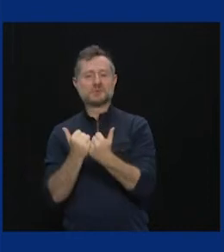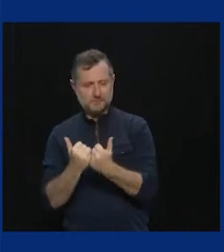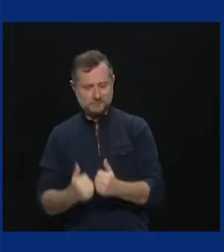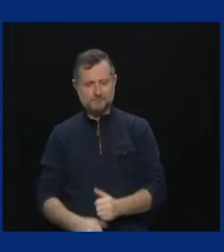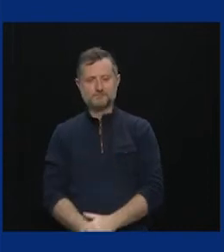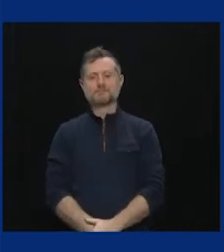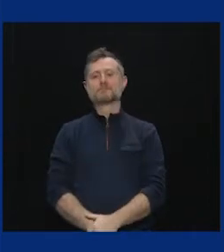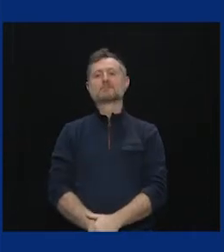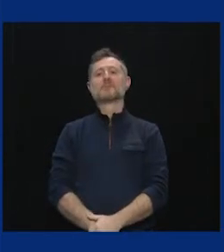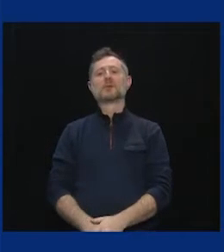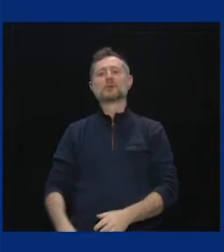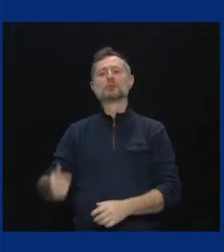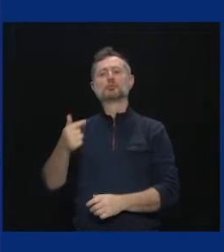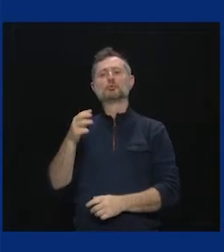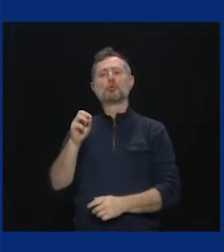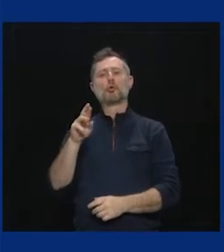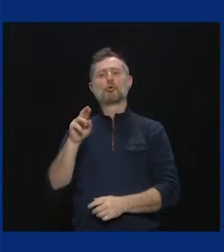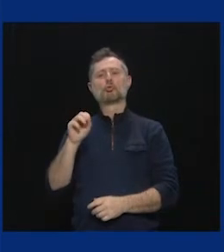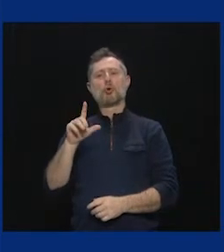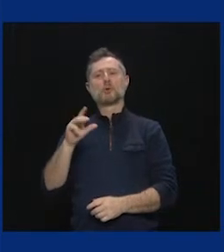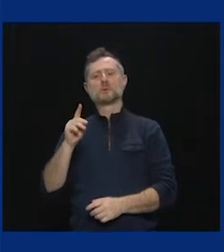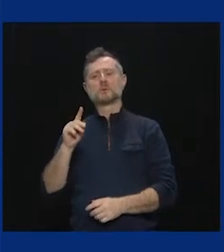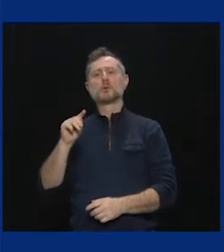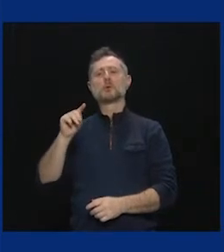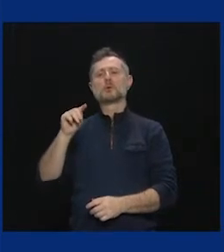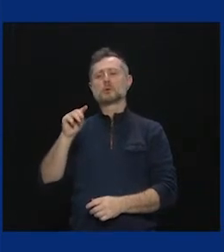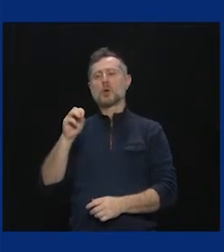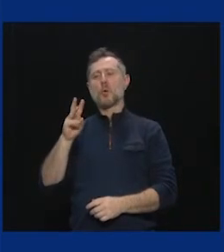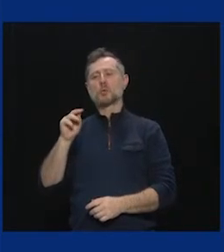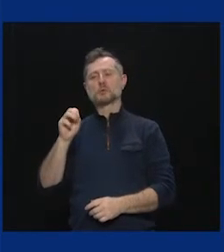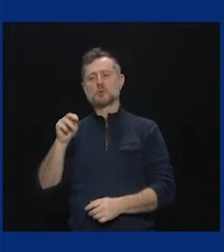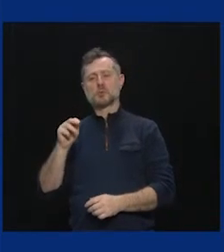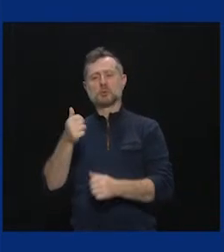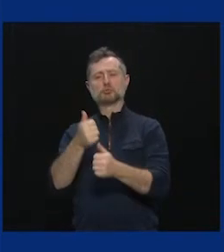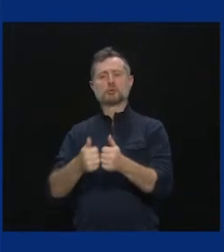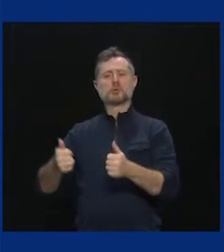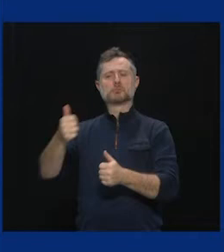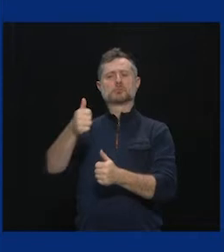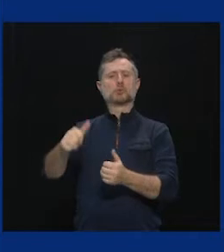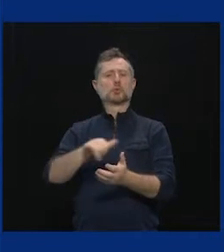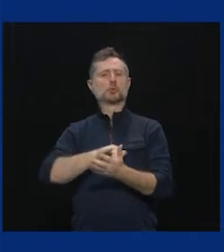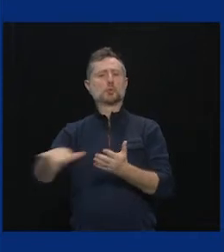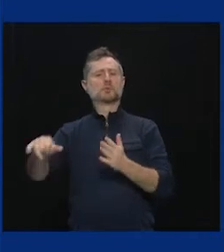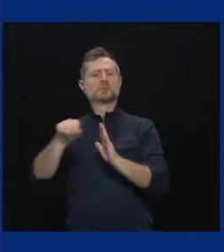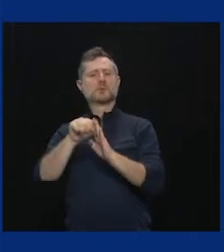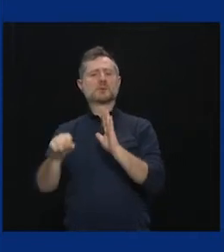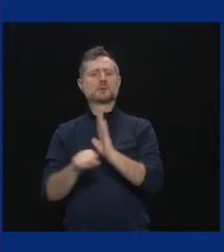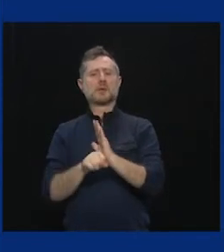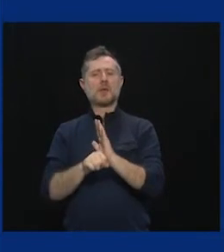George Newton, Chair, NYS Hospitality and Tourism Association.